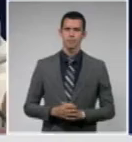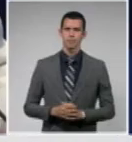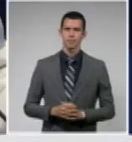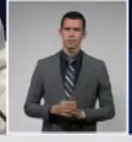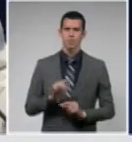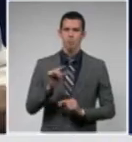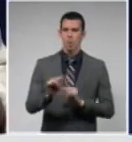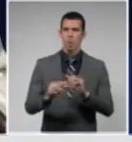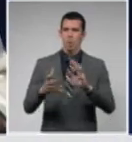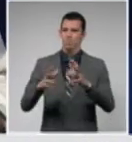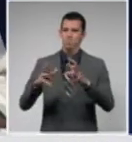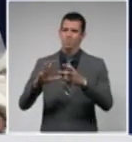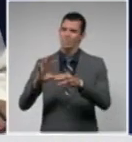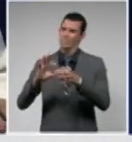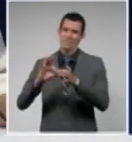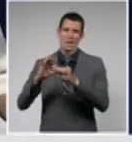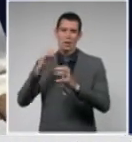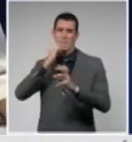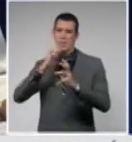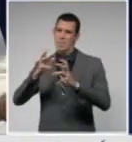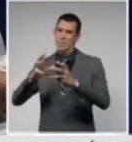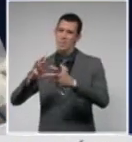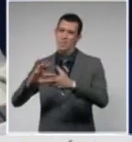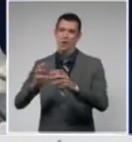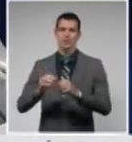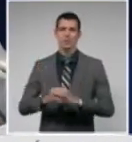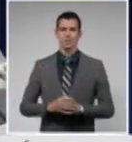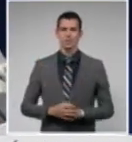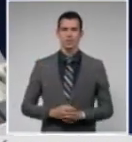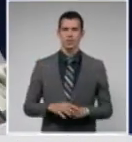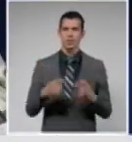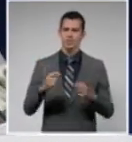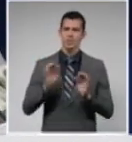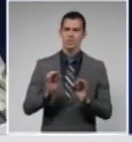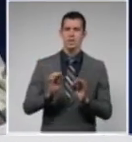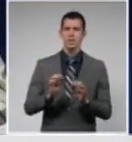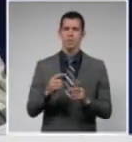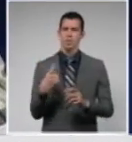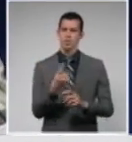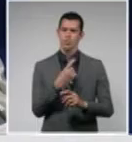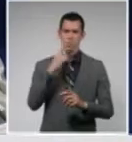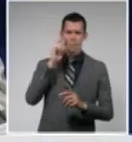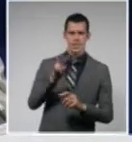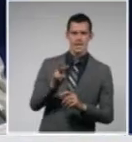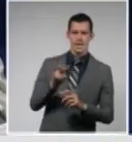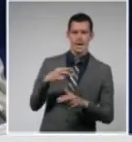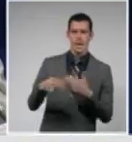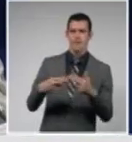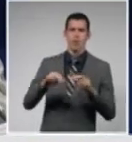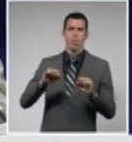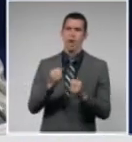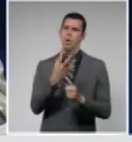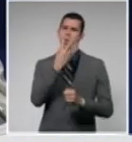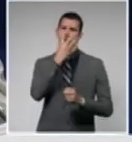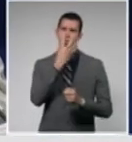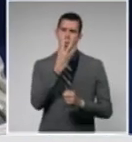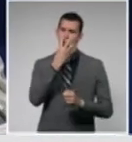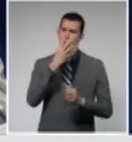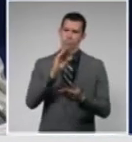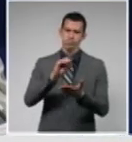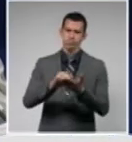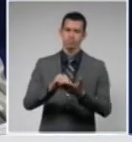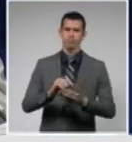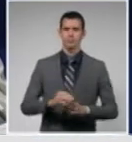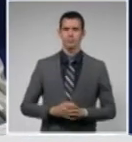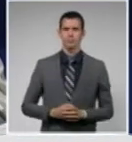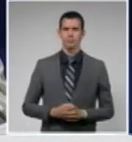and was administered specific treatments. However, unfortunately, yesterday he suffered cardiorespiratory